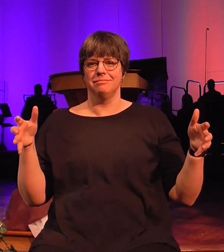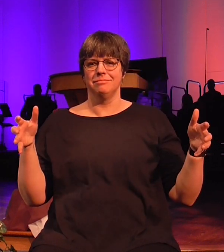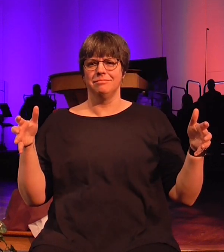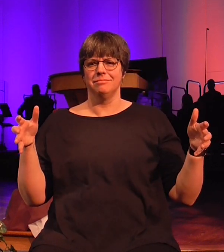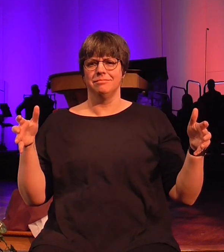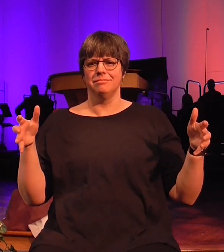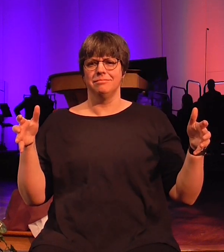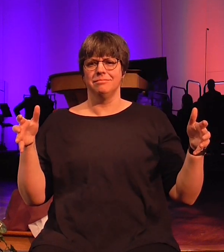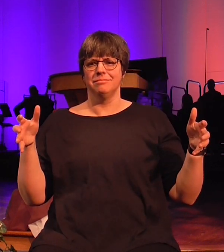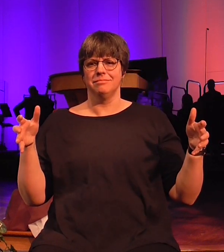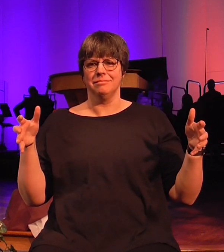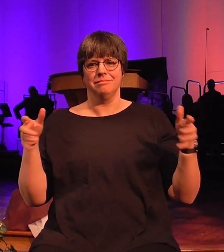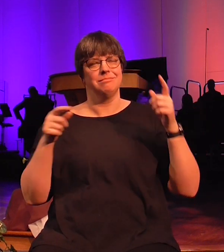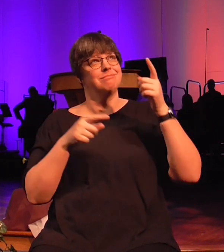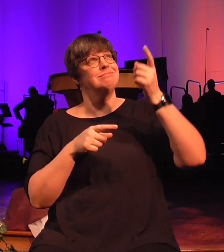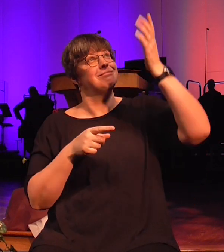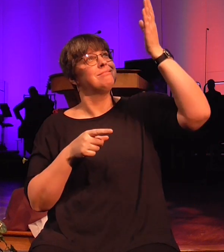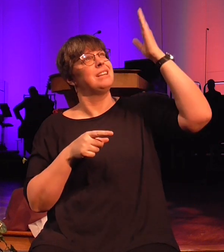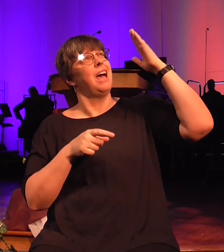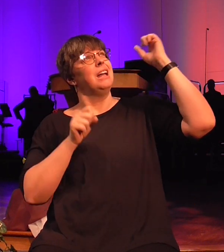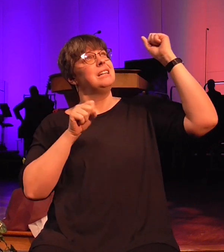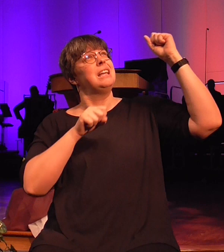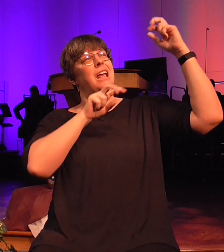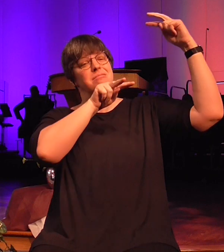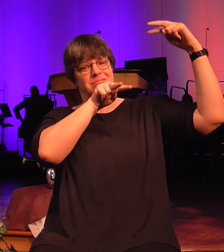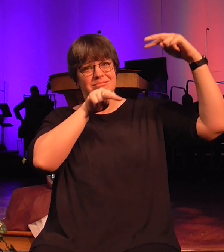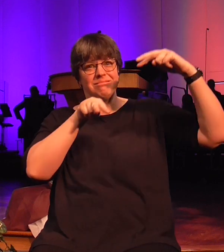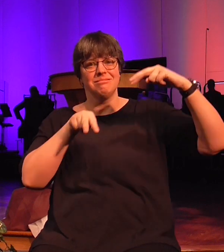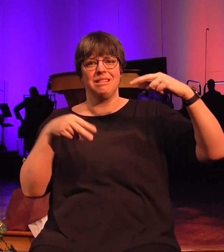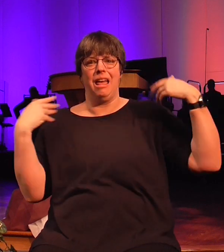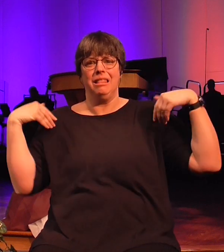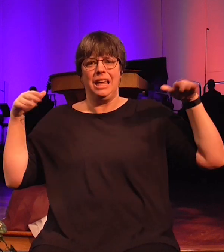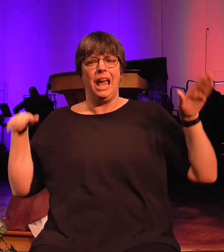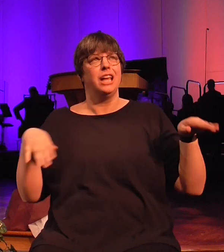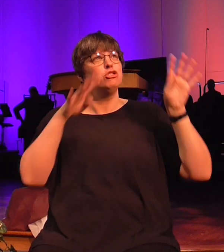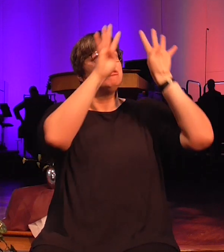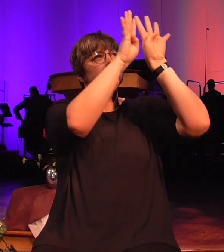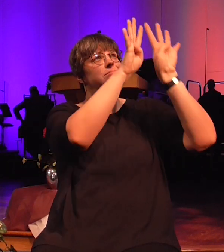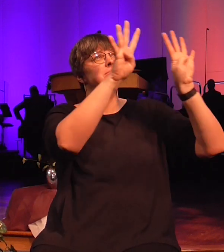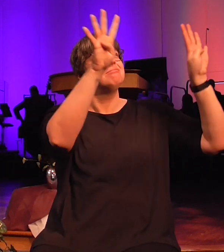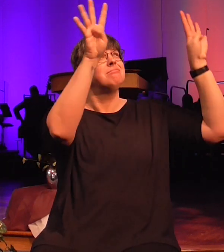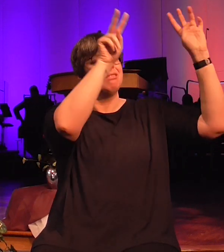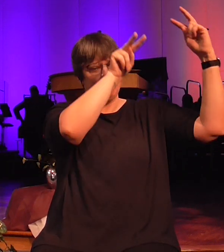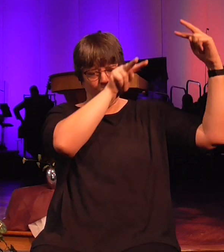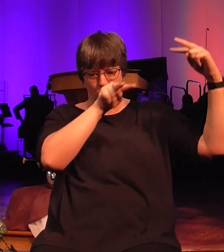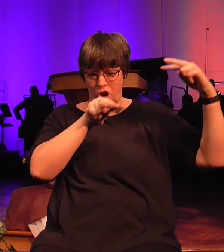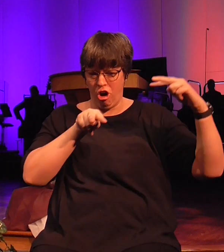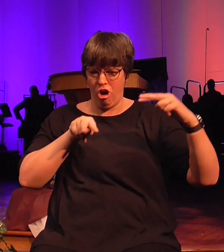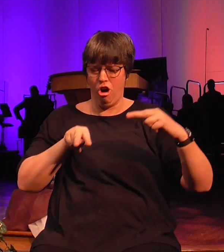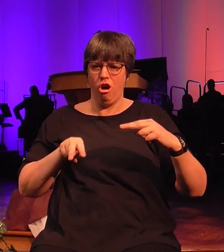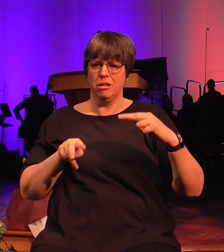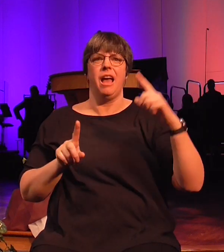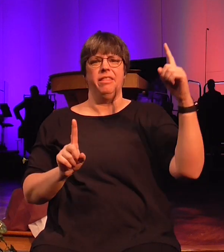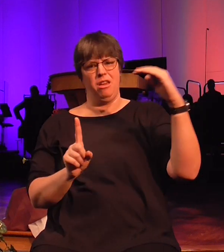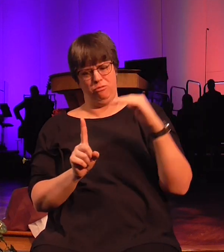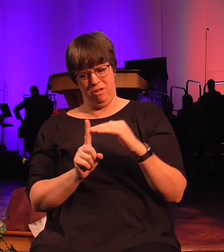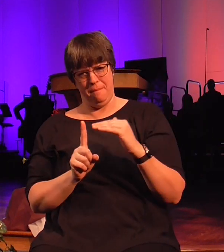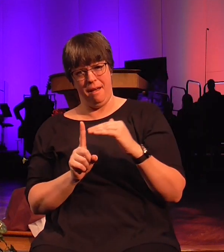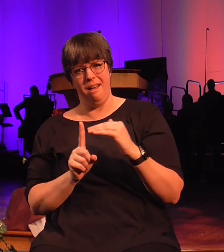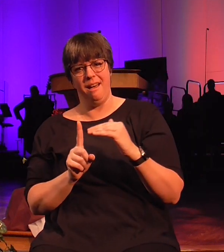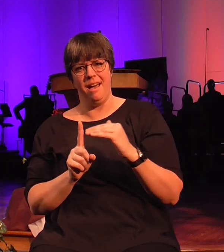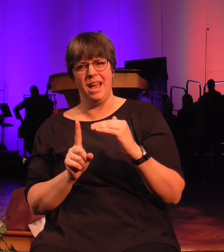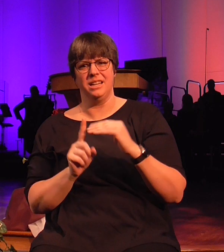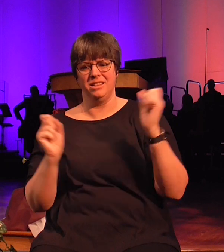where the Vesica Pisces looks down upon us and reminds us of all that have been here before